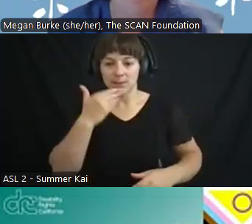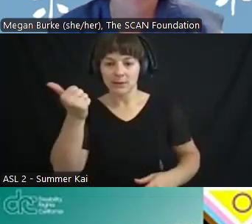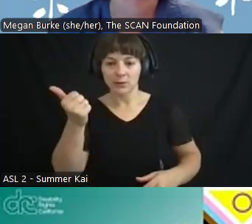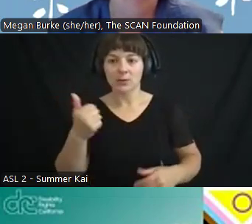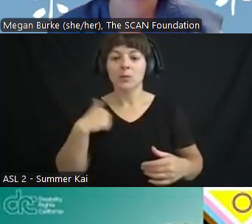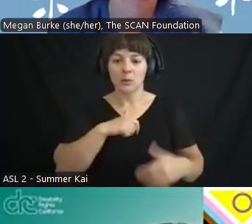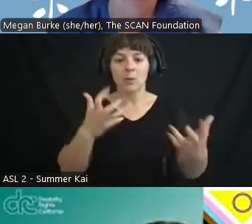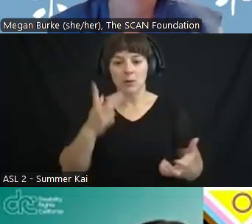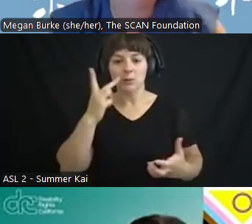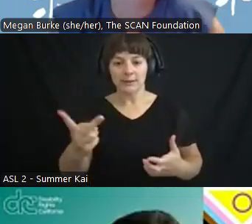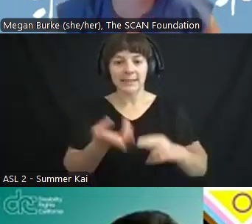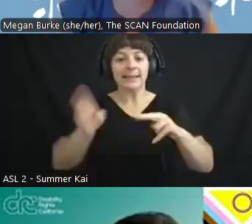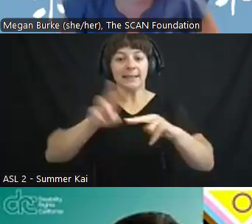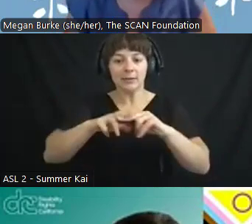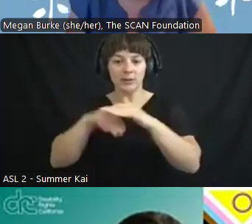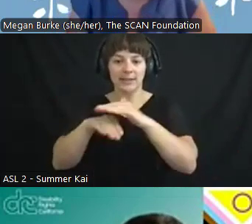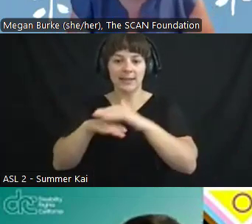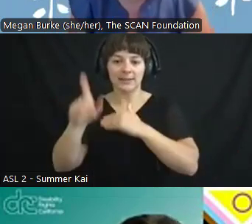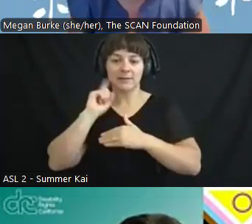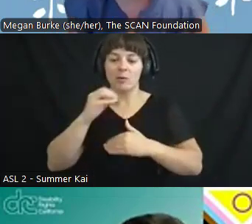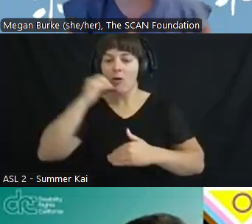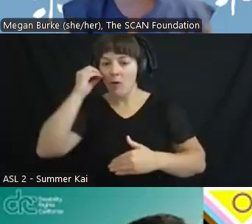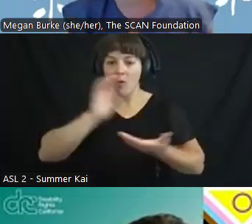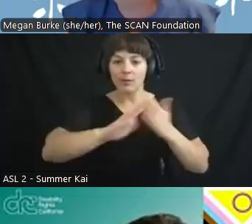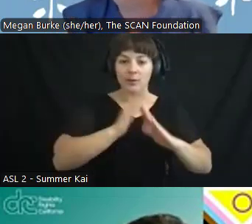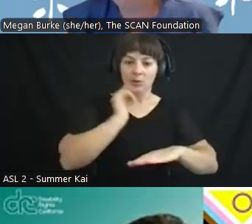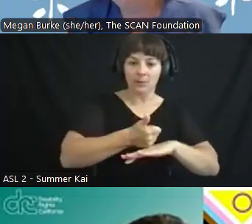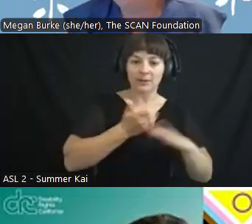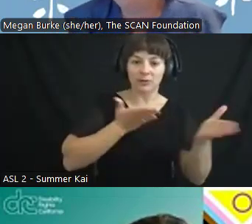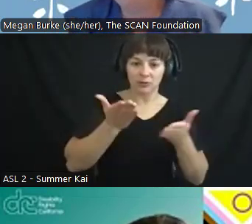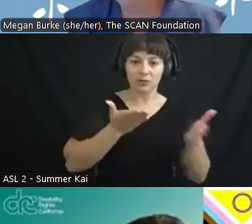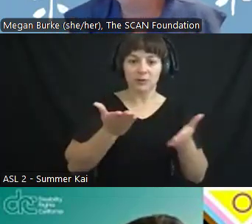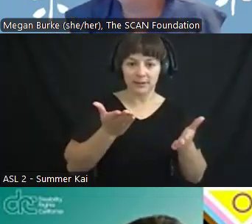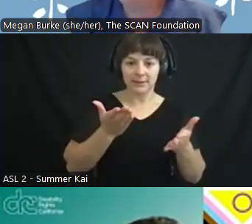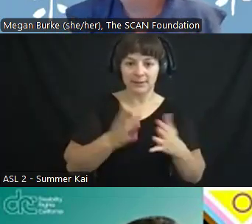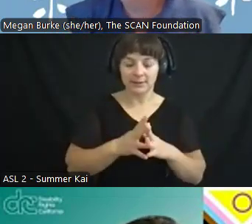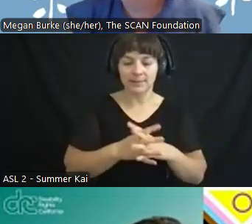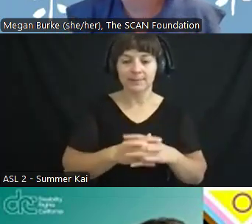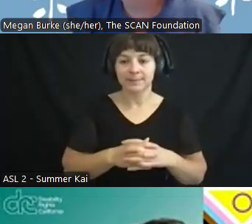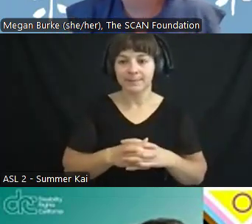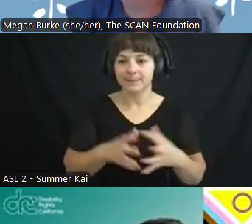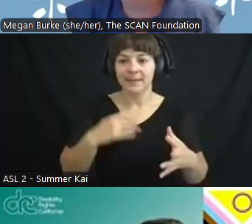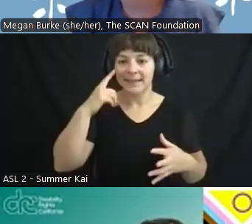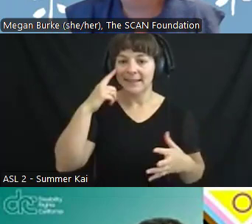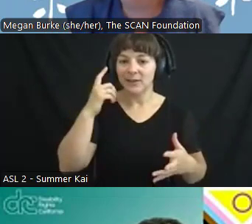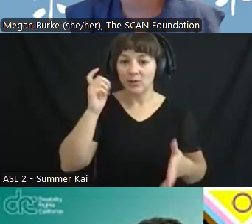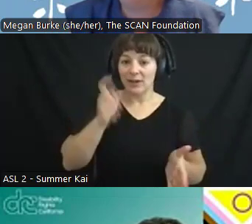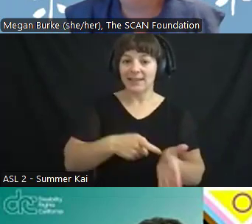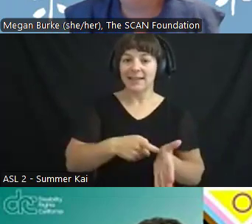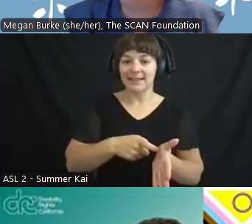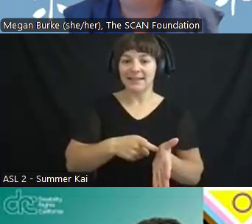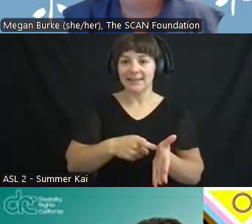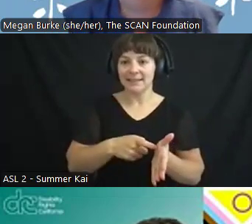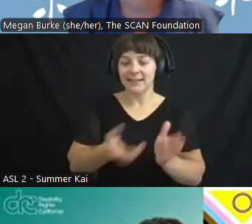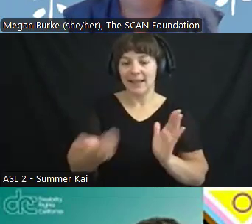increased access to home and community-based services. So there's that. And then I think just, acknowledging